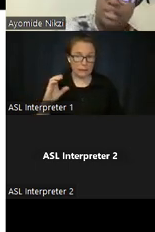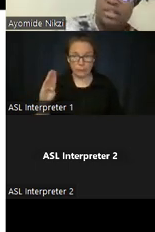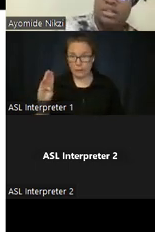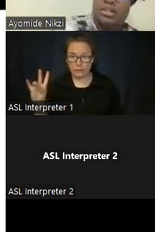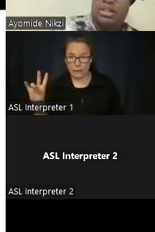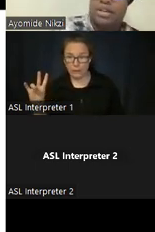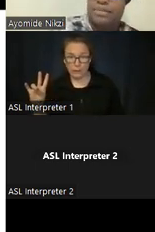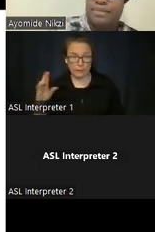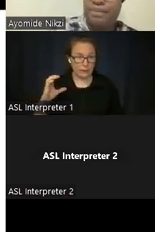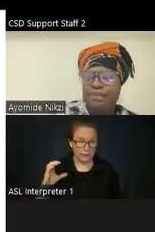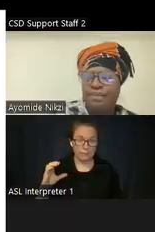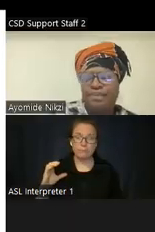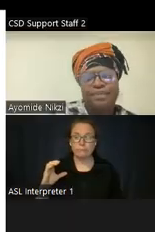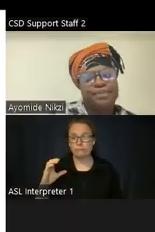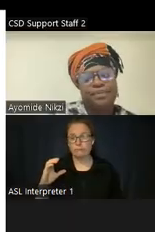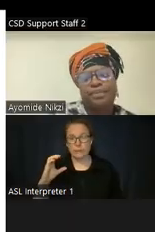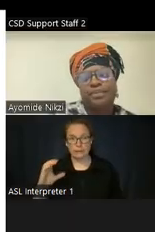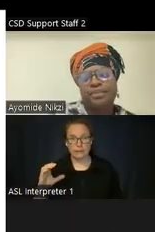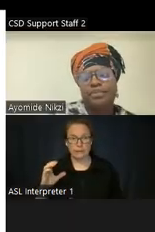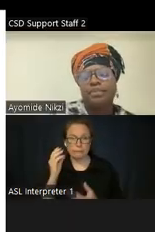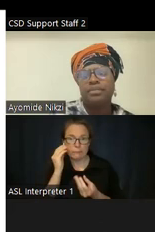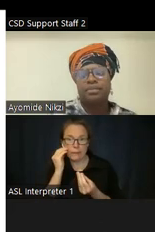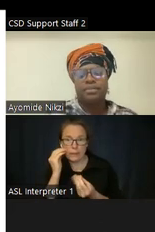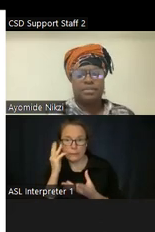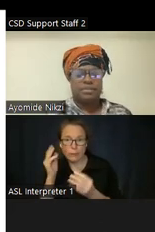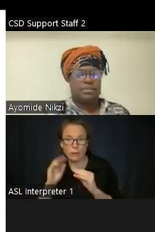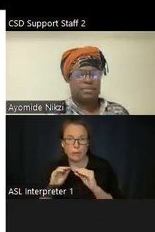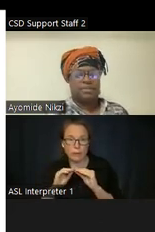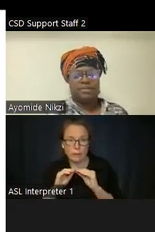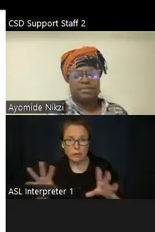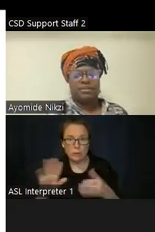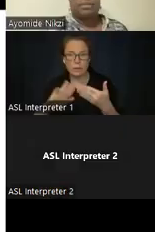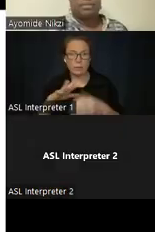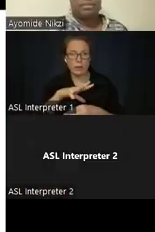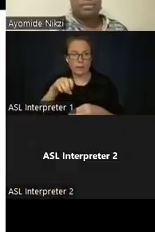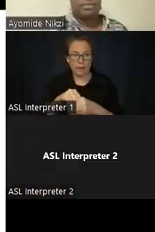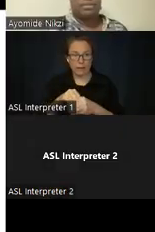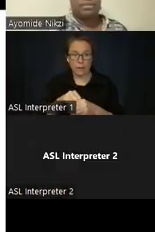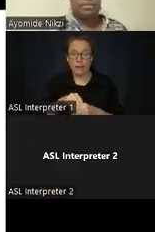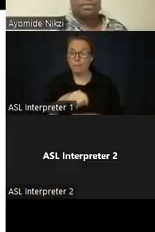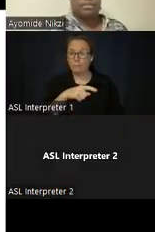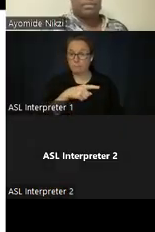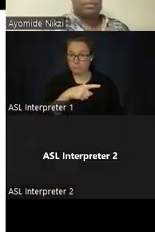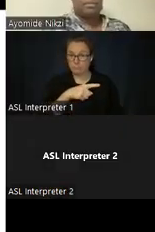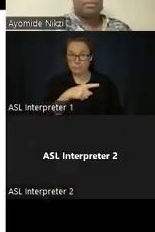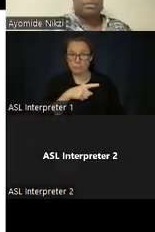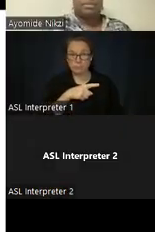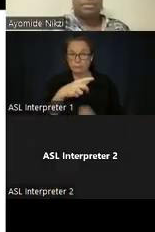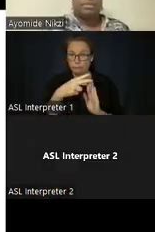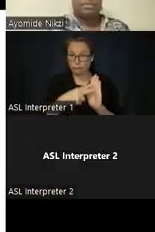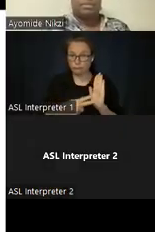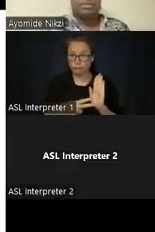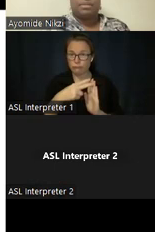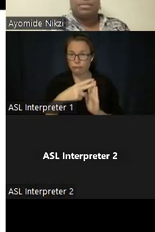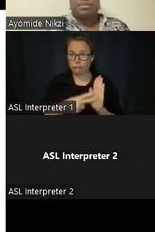Okay, yes. Yeah. C, information distribution and community engagement. Agency staff and board members will widely